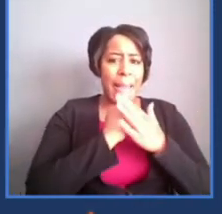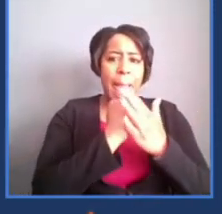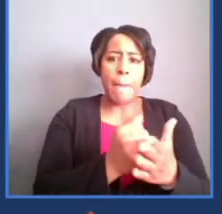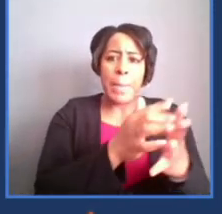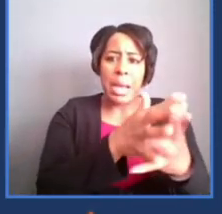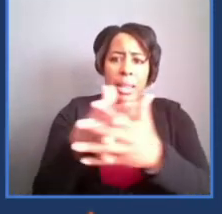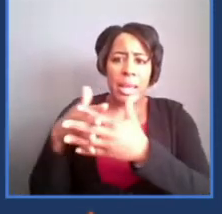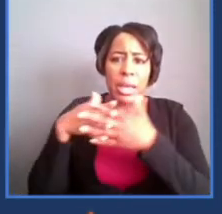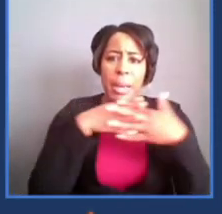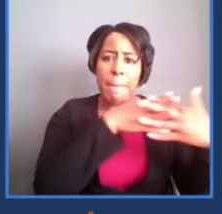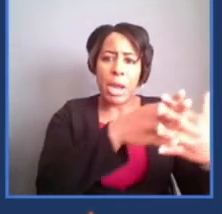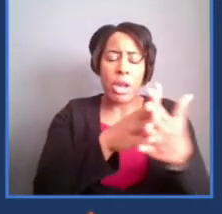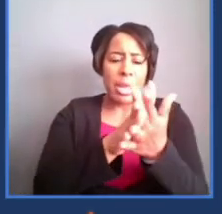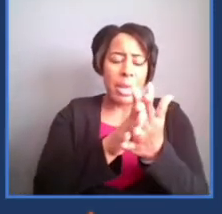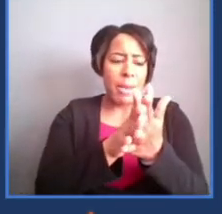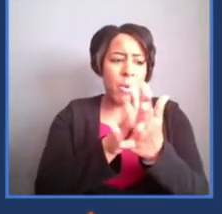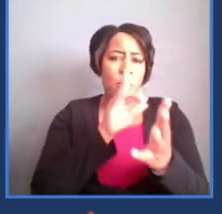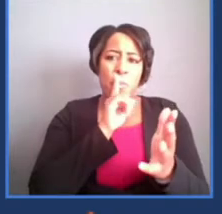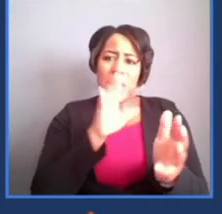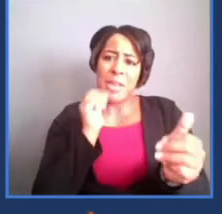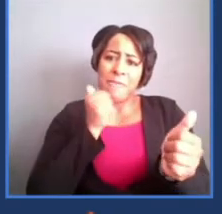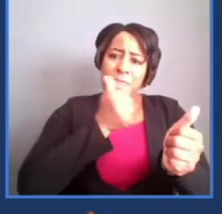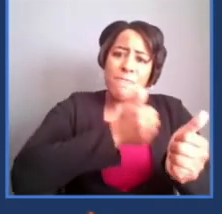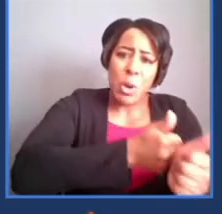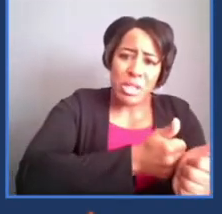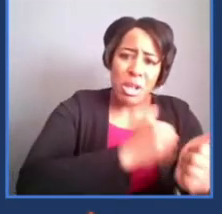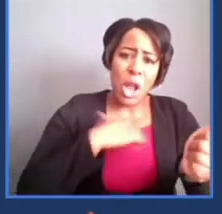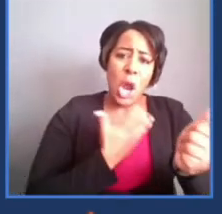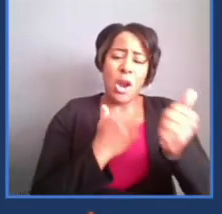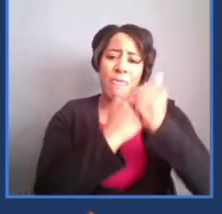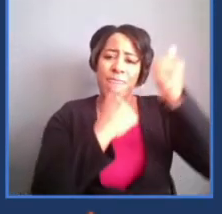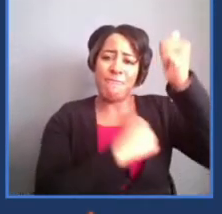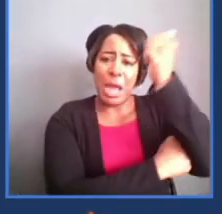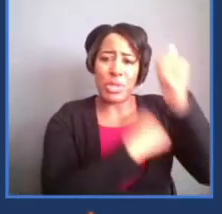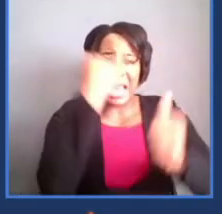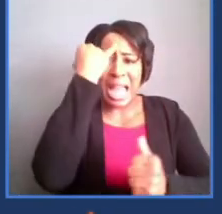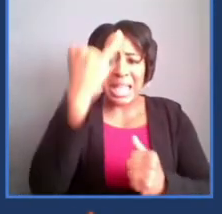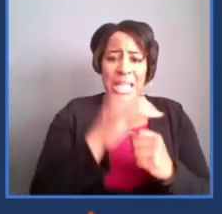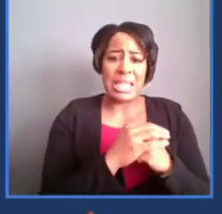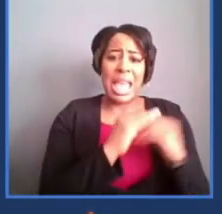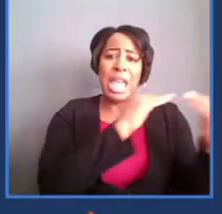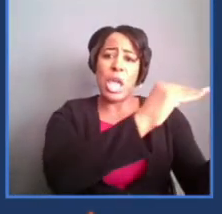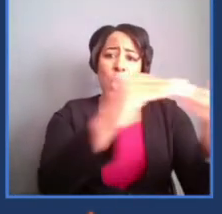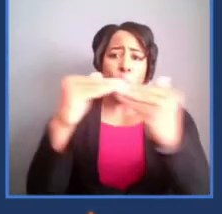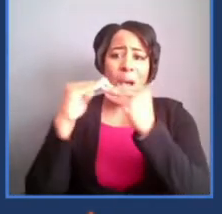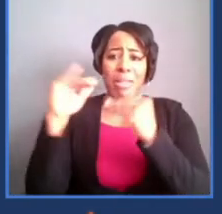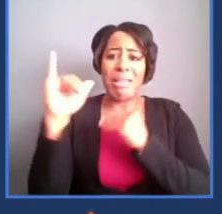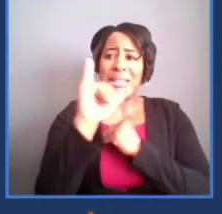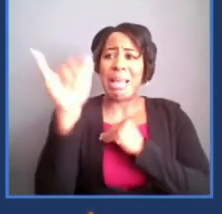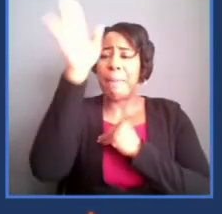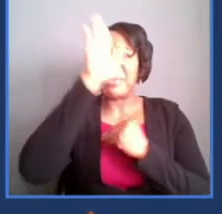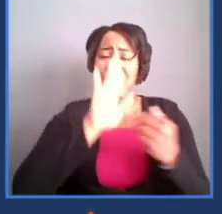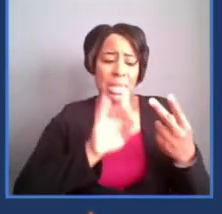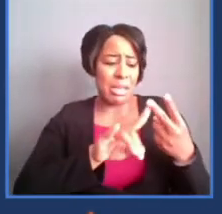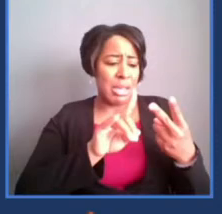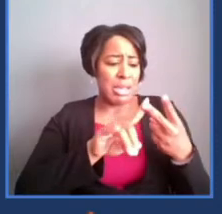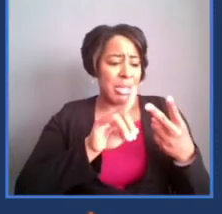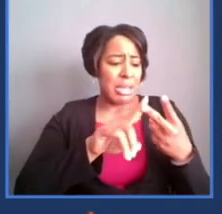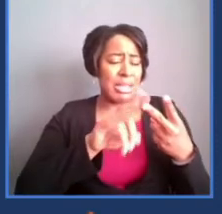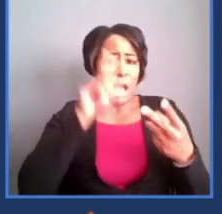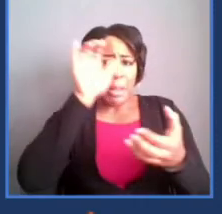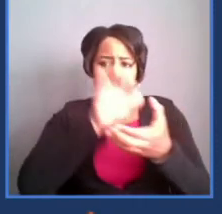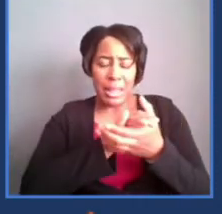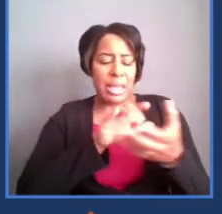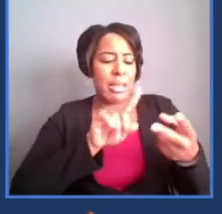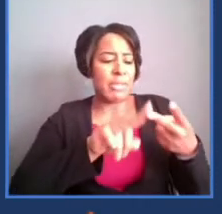ideals. Equality in God's eyes. Equal justice for all. Equal justice